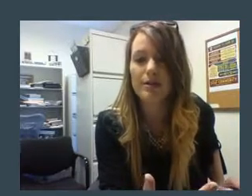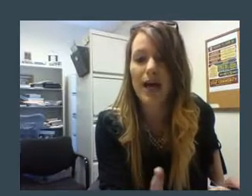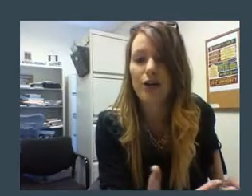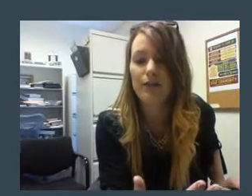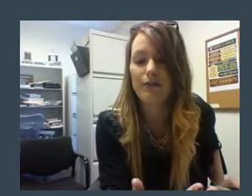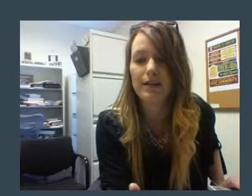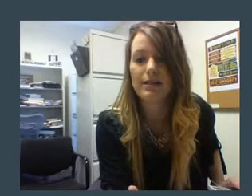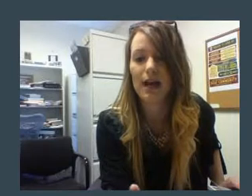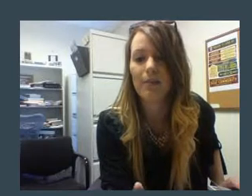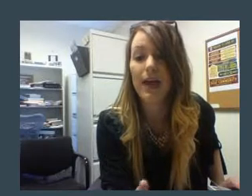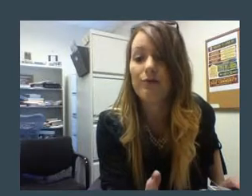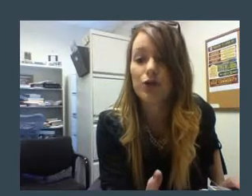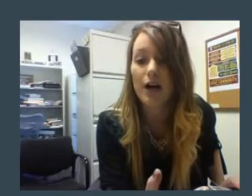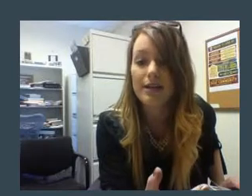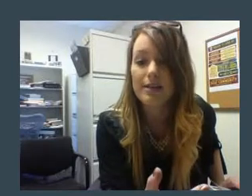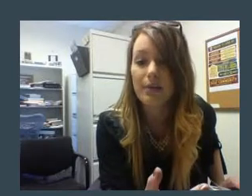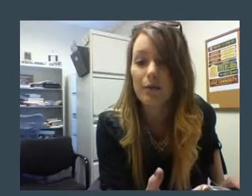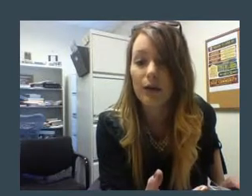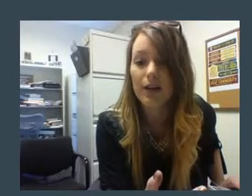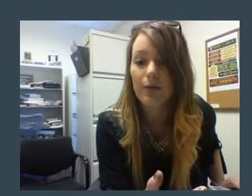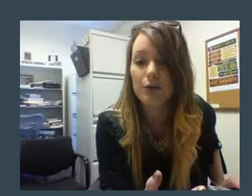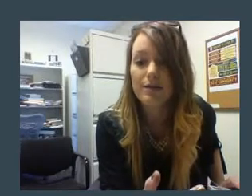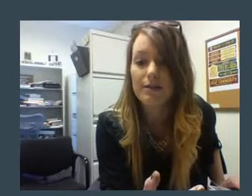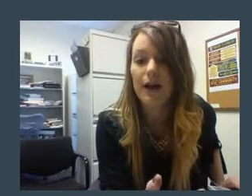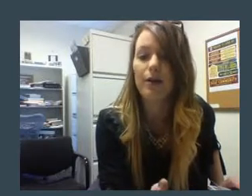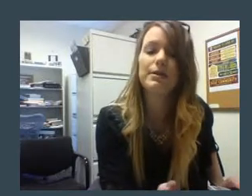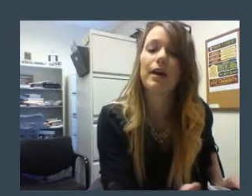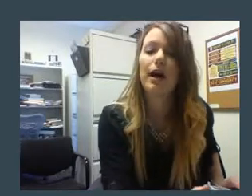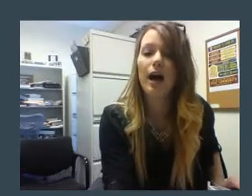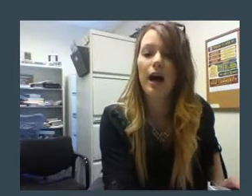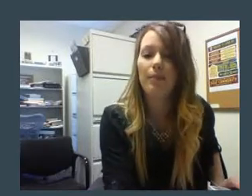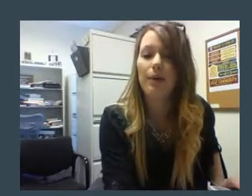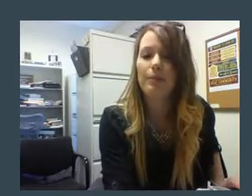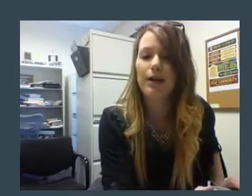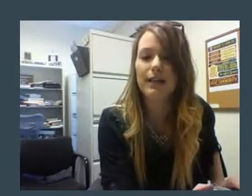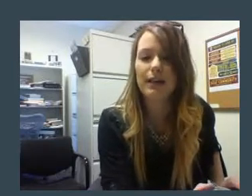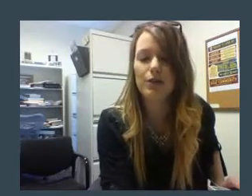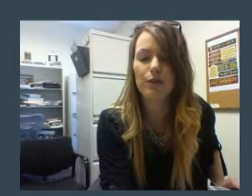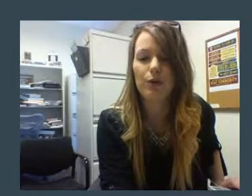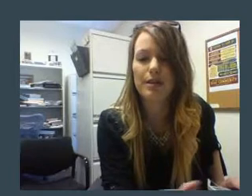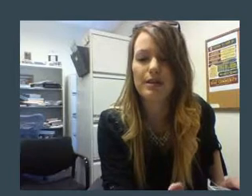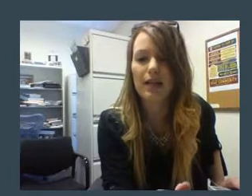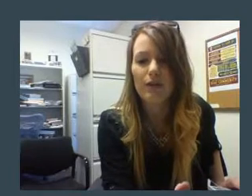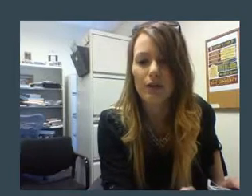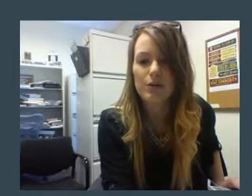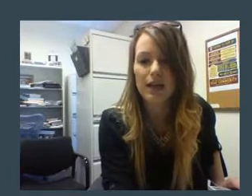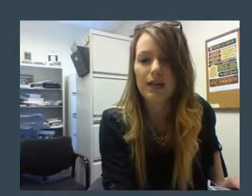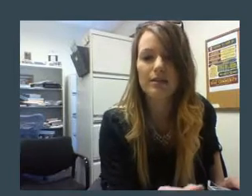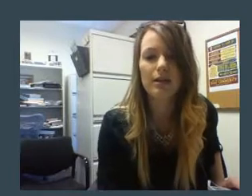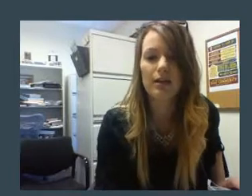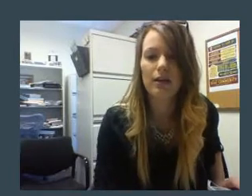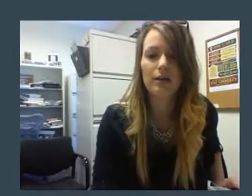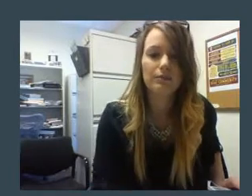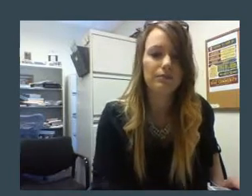Egyptians, hieroglyphics, cave drawings before language was developed. American Sign Language, of course, is none of those